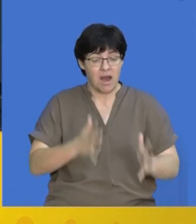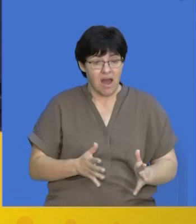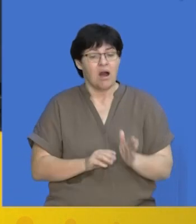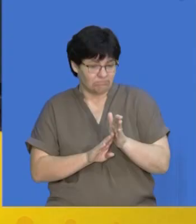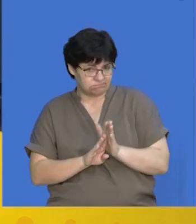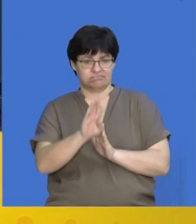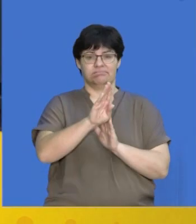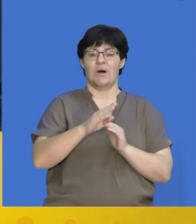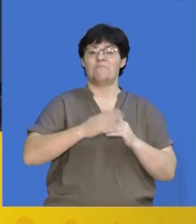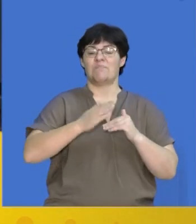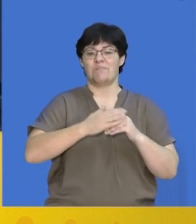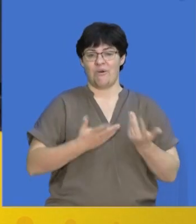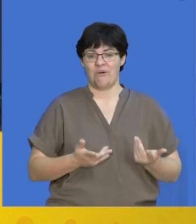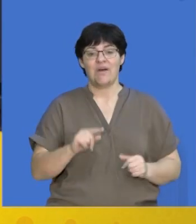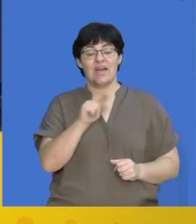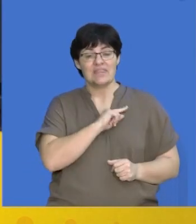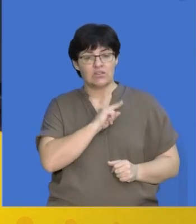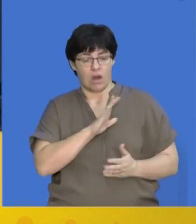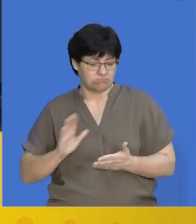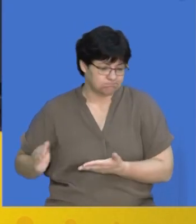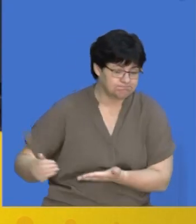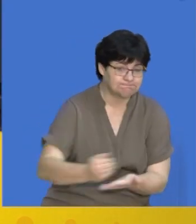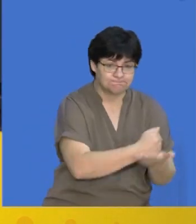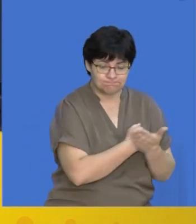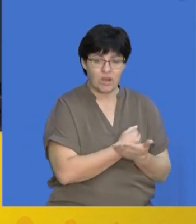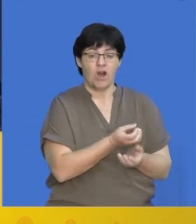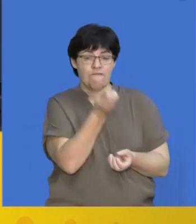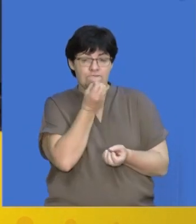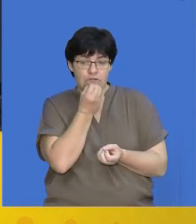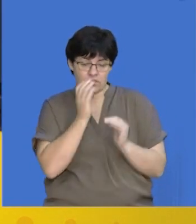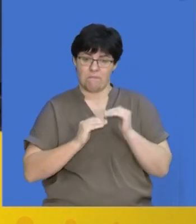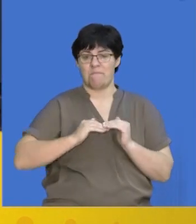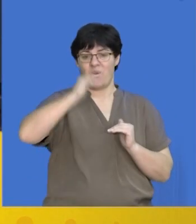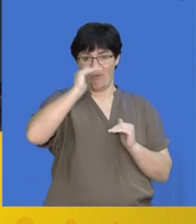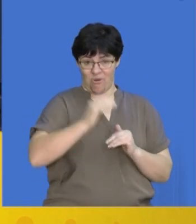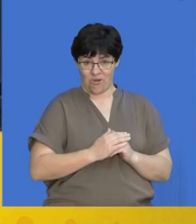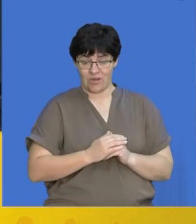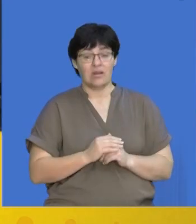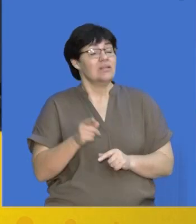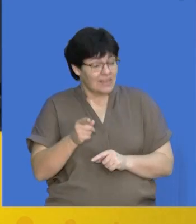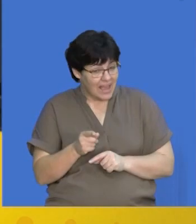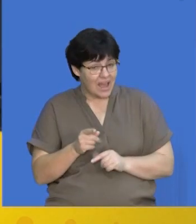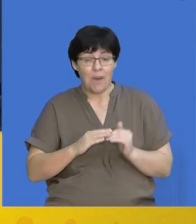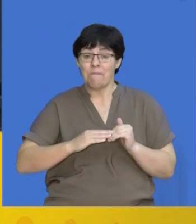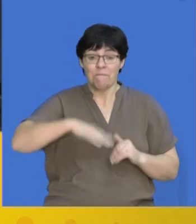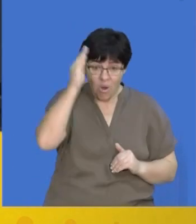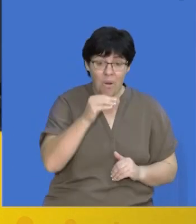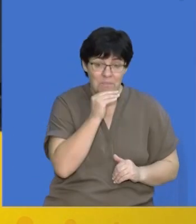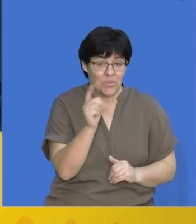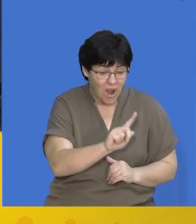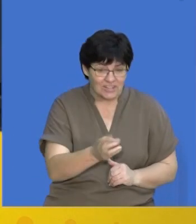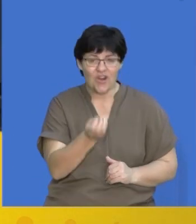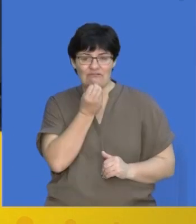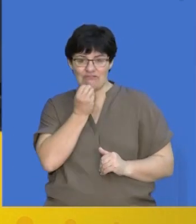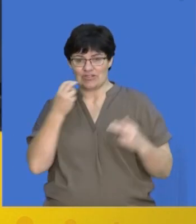available. Hence, our yields of crops are higher, and what does it do? Improve food security. Can you see